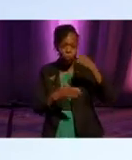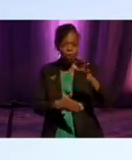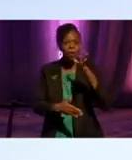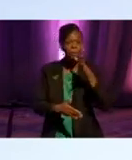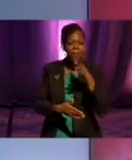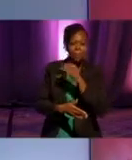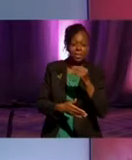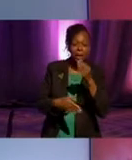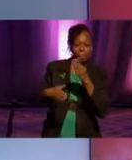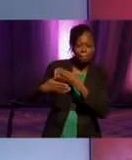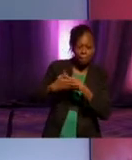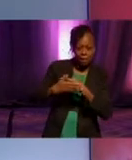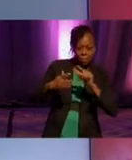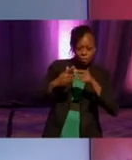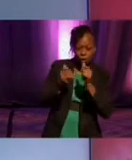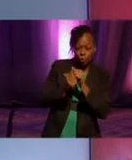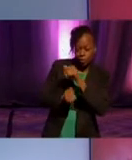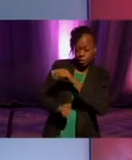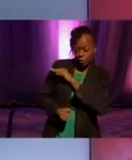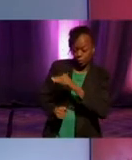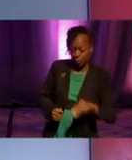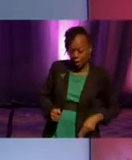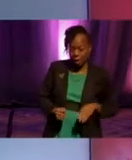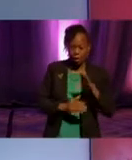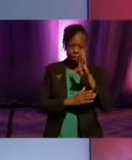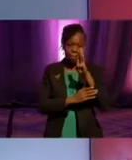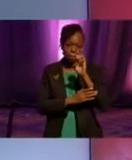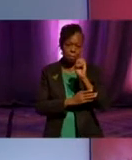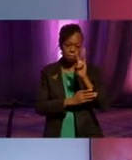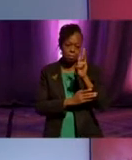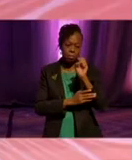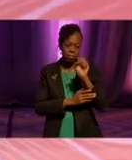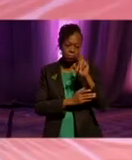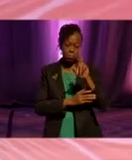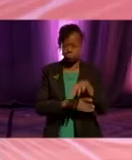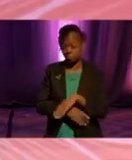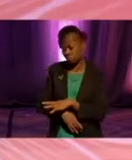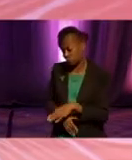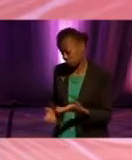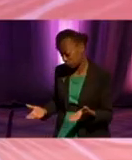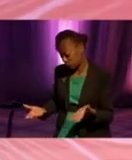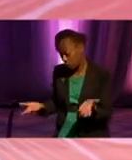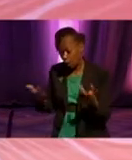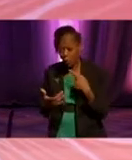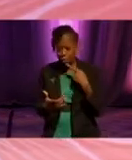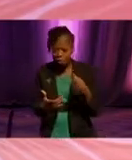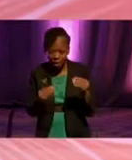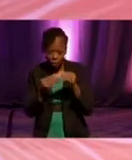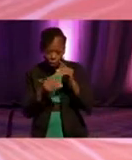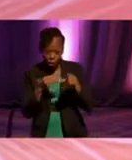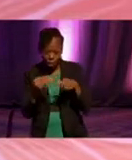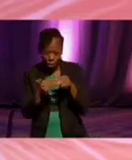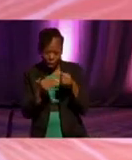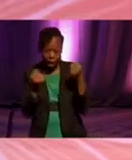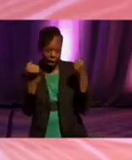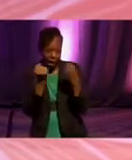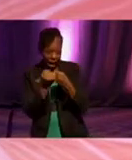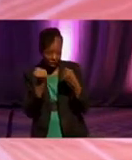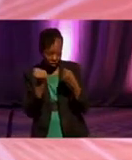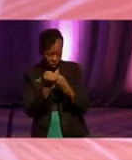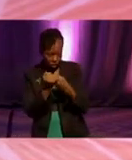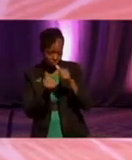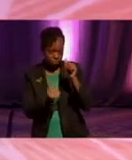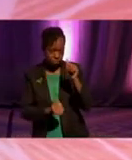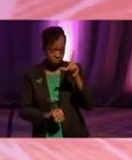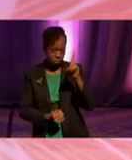Bowser, I will start with you. Well, I want to say a little bit more about advocacy. We heard